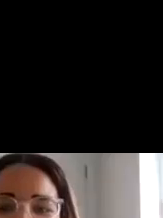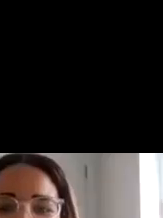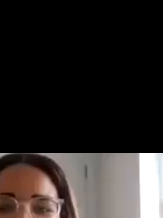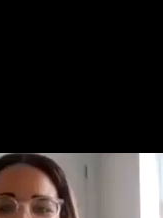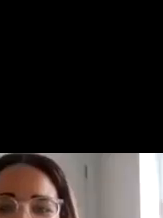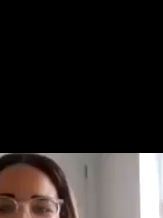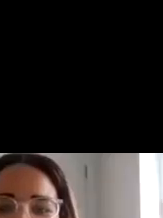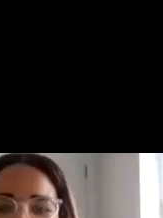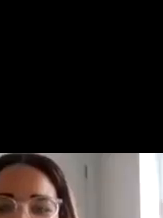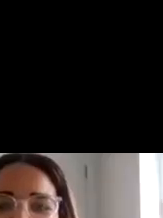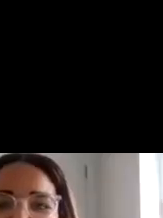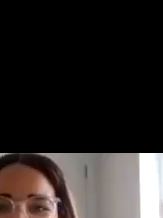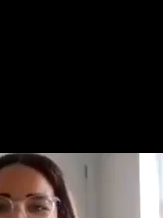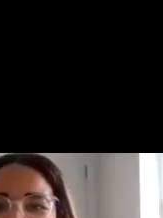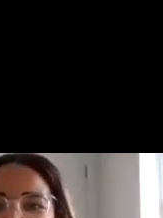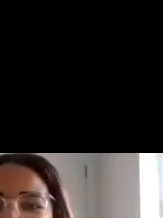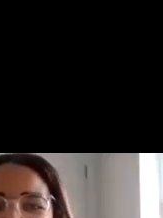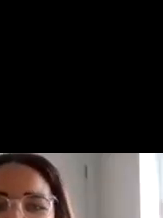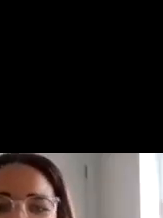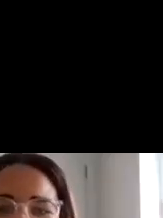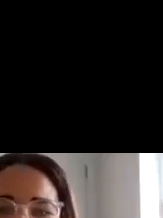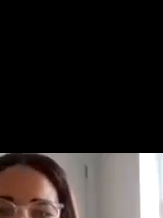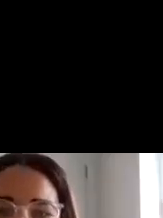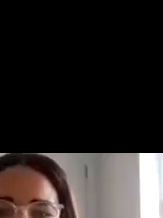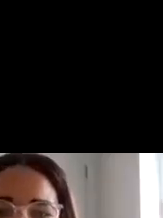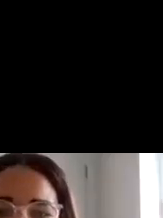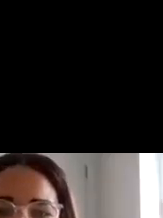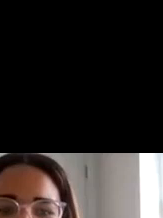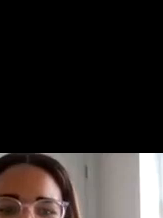a very special language programme.